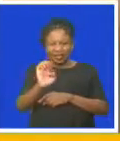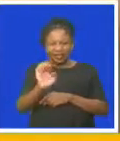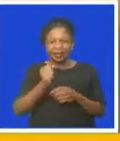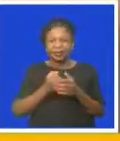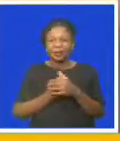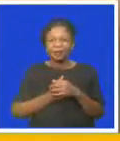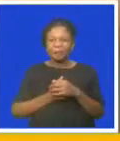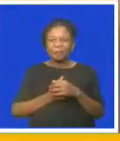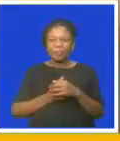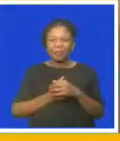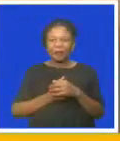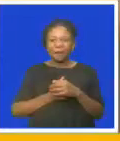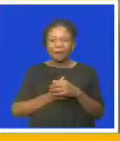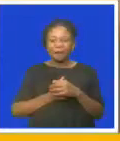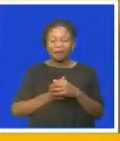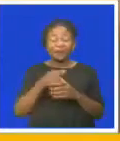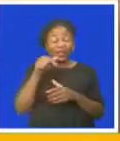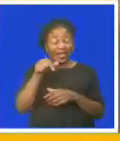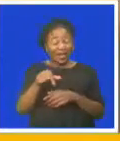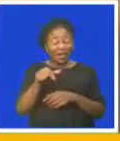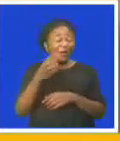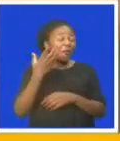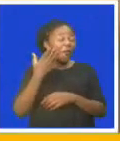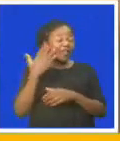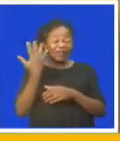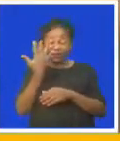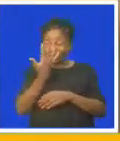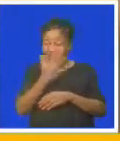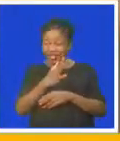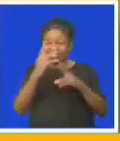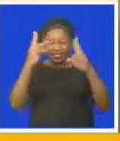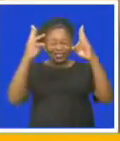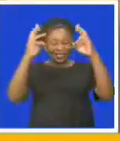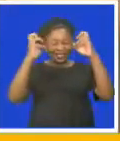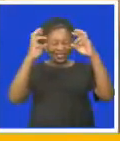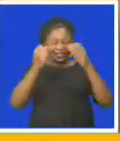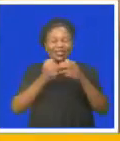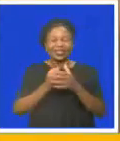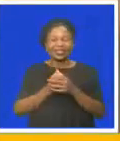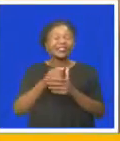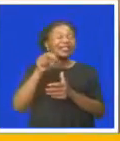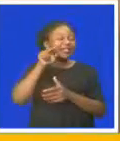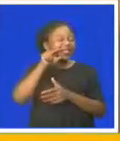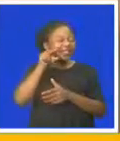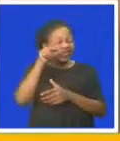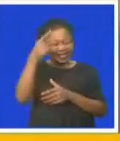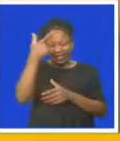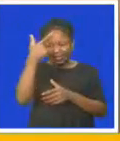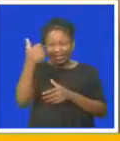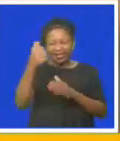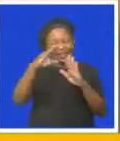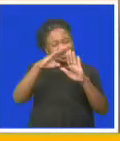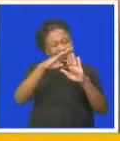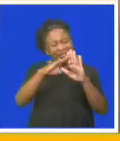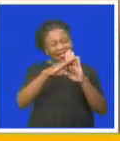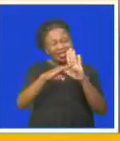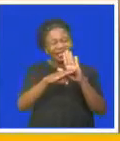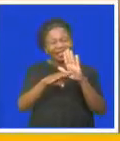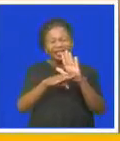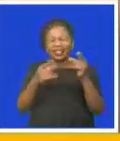lovely learner, by the end of the lesson, you should be able to list different types of